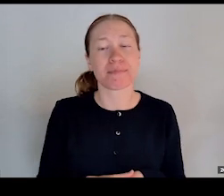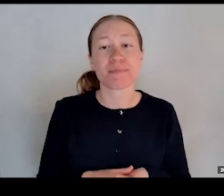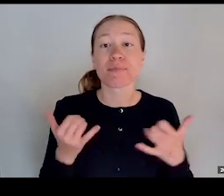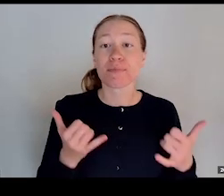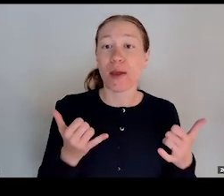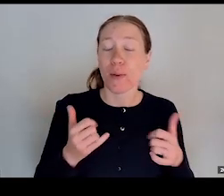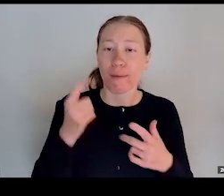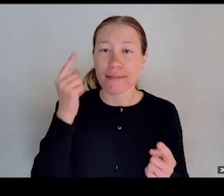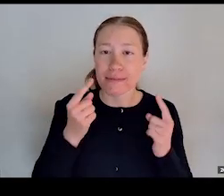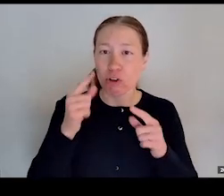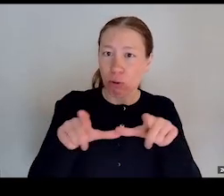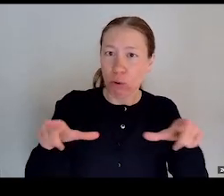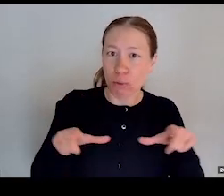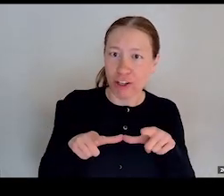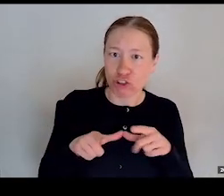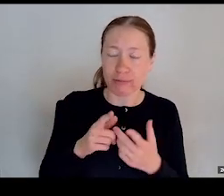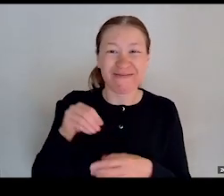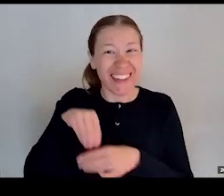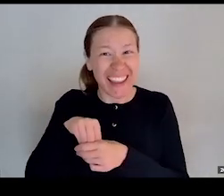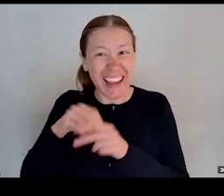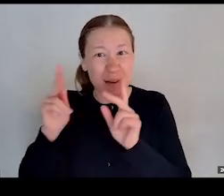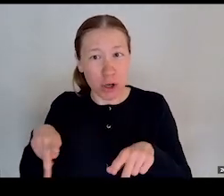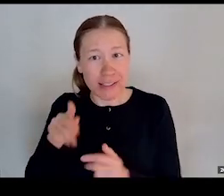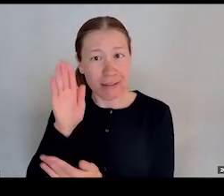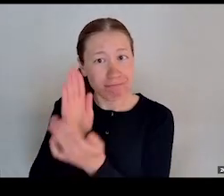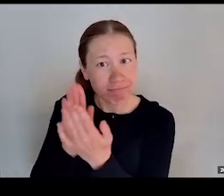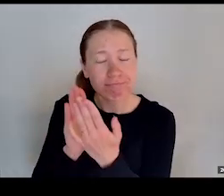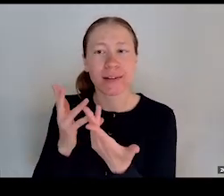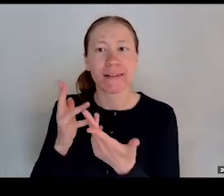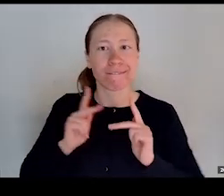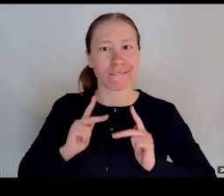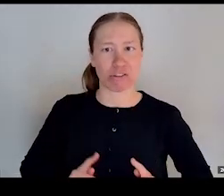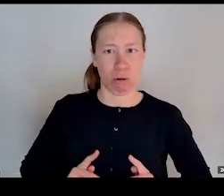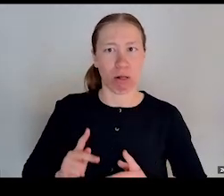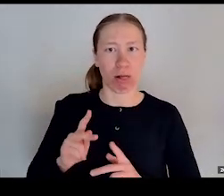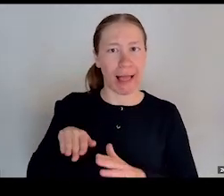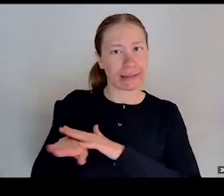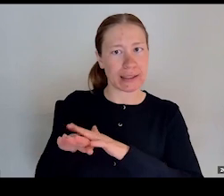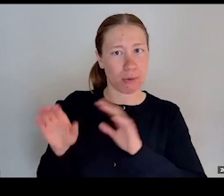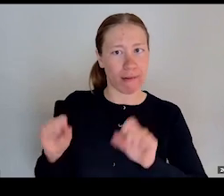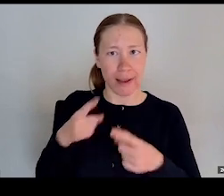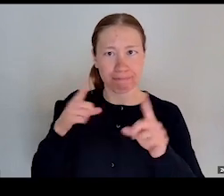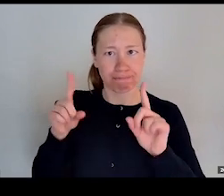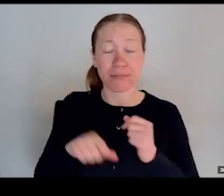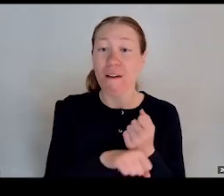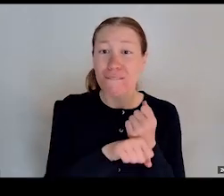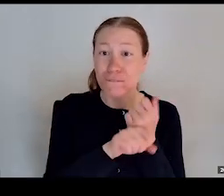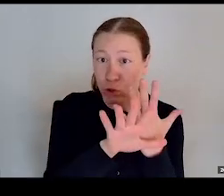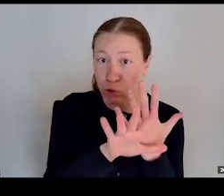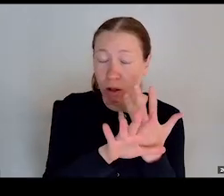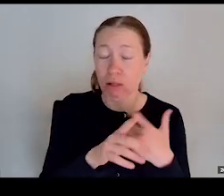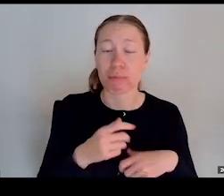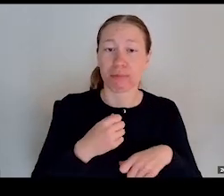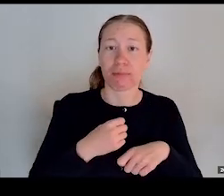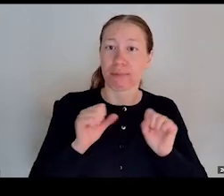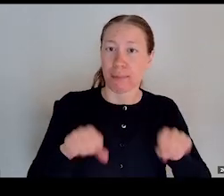So considering if it's in person, we want to make sure that that space is physically accessible. If it's virtual, we want to really make sure that we're